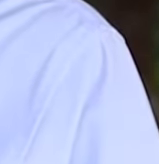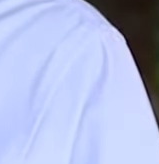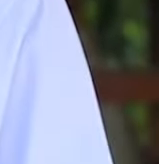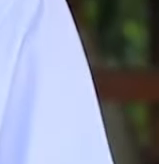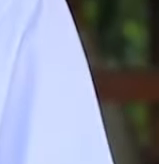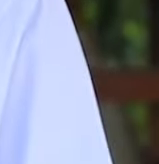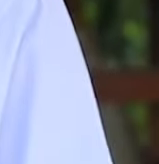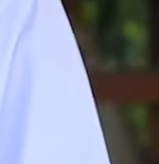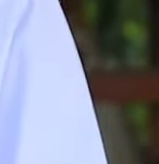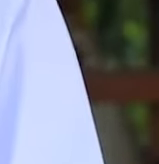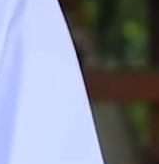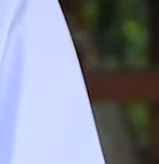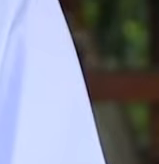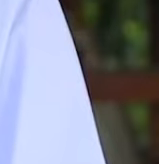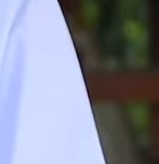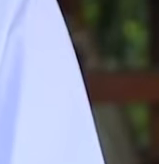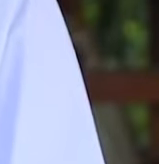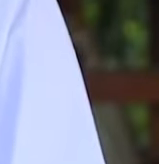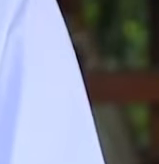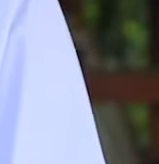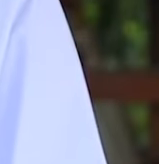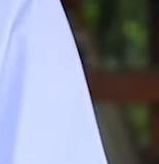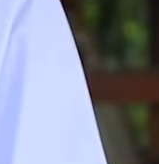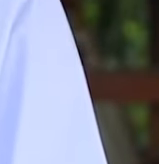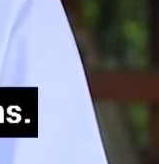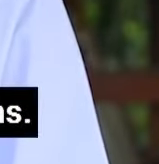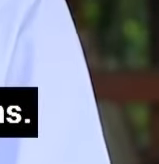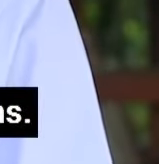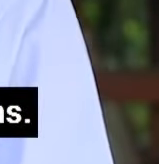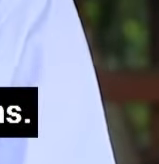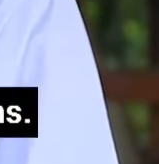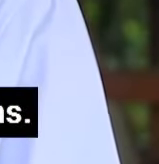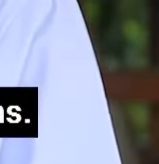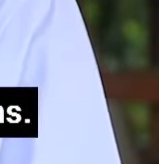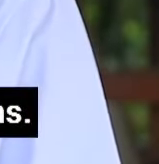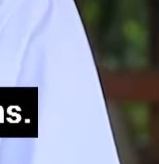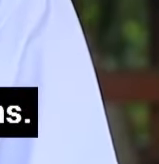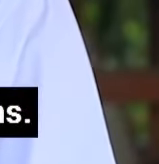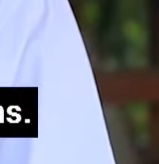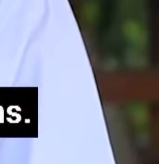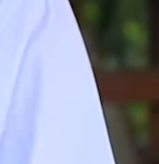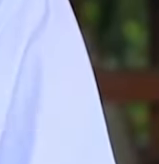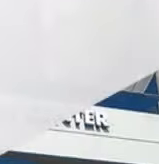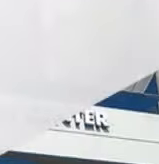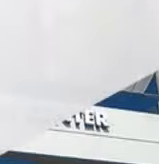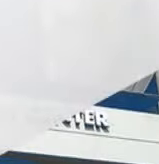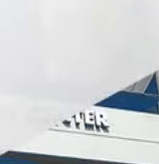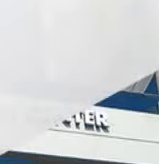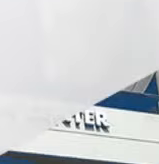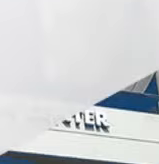Thursday. Listen for free on Spotify, Apple Podcasts, Google Podcasts, and other platforms.